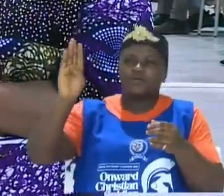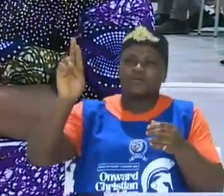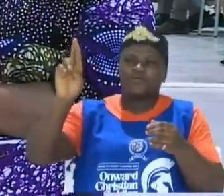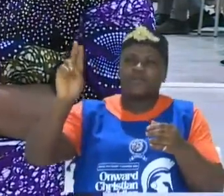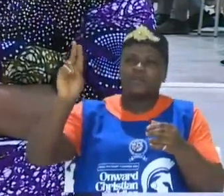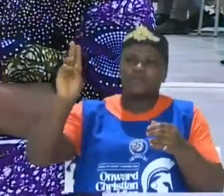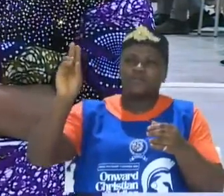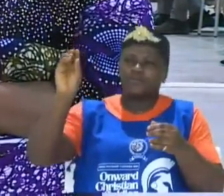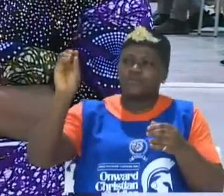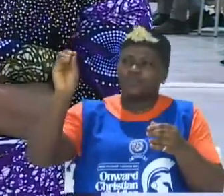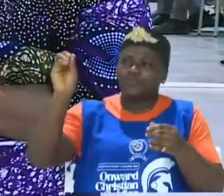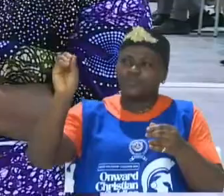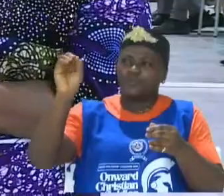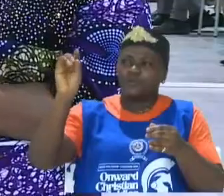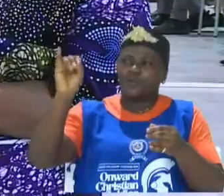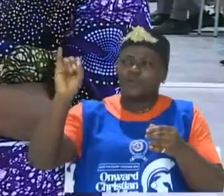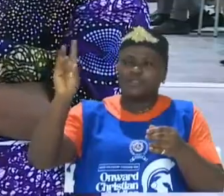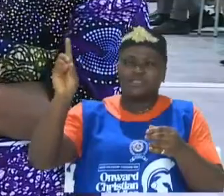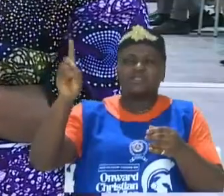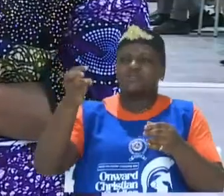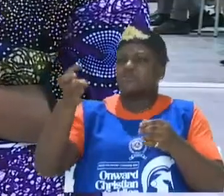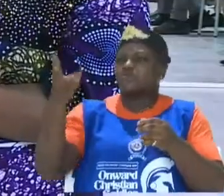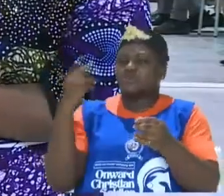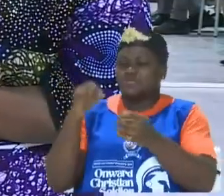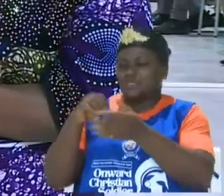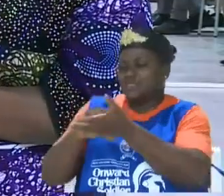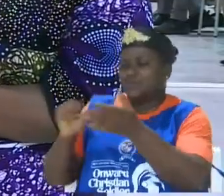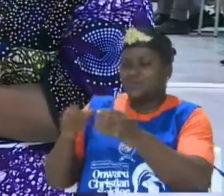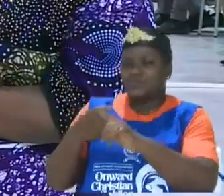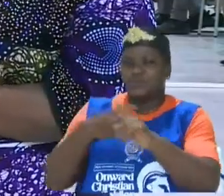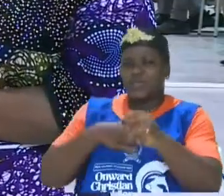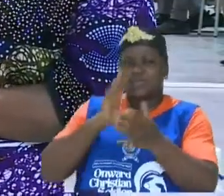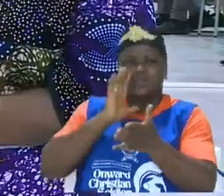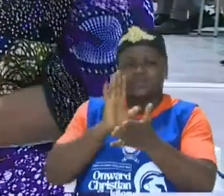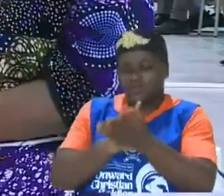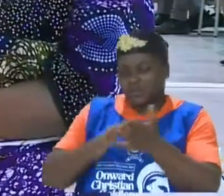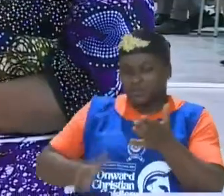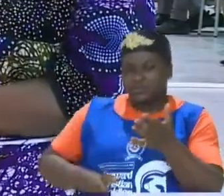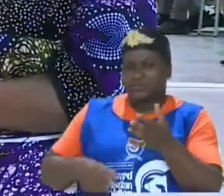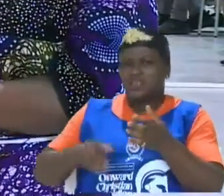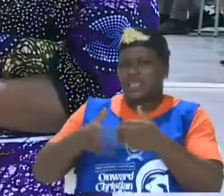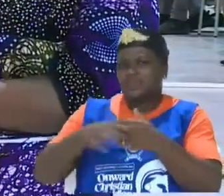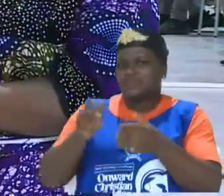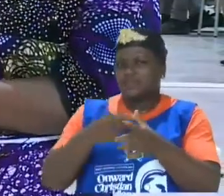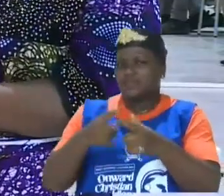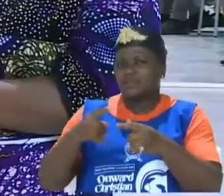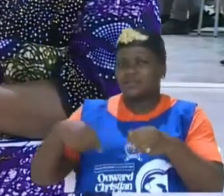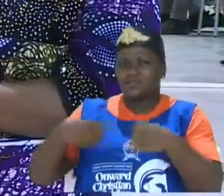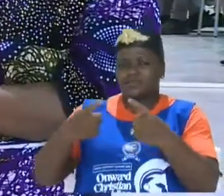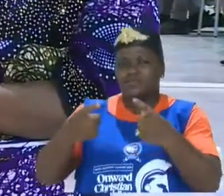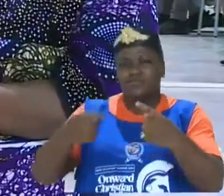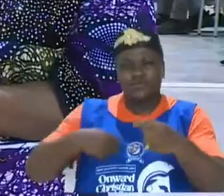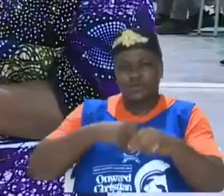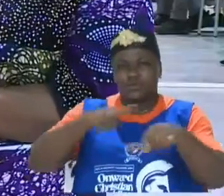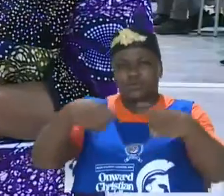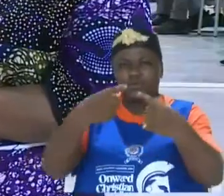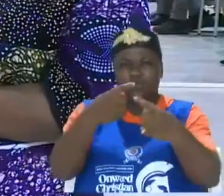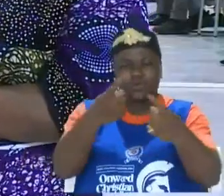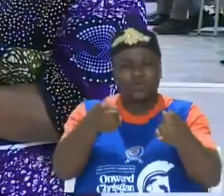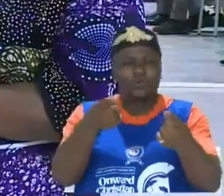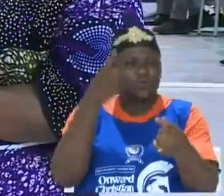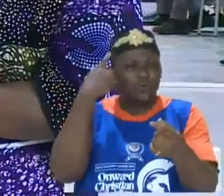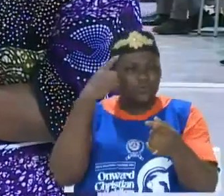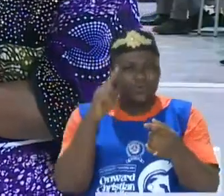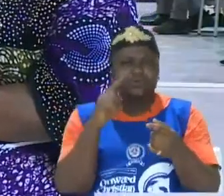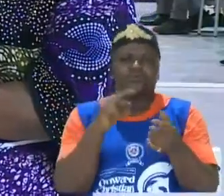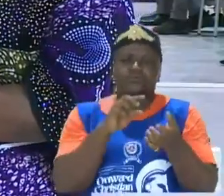womb. After then, we went for medical treatment. And in